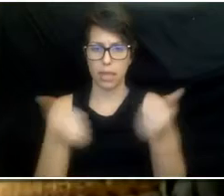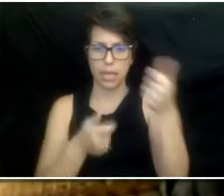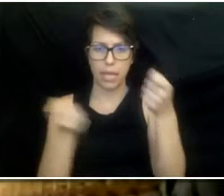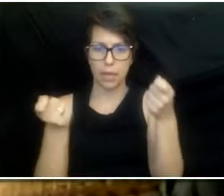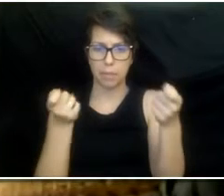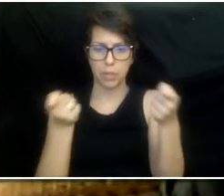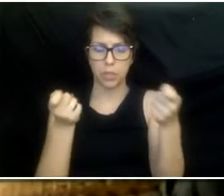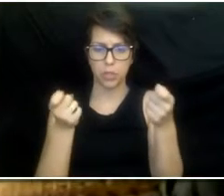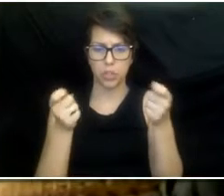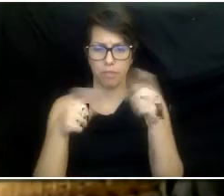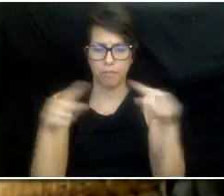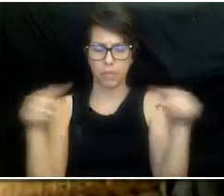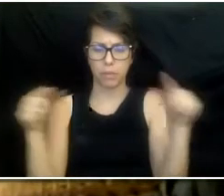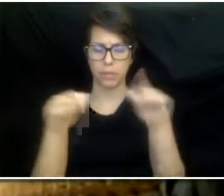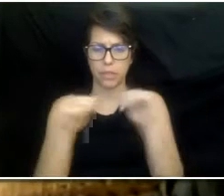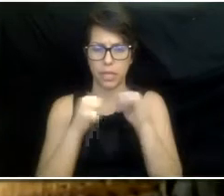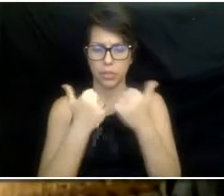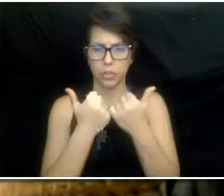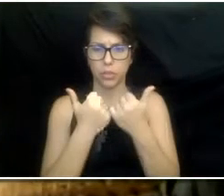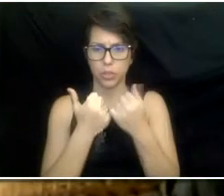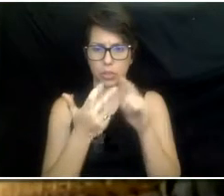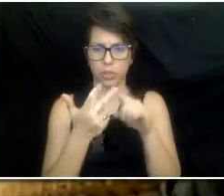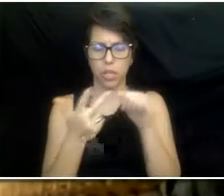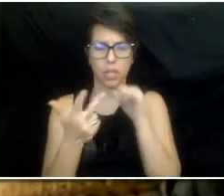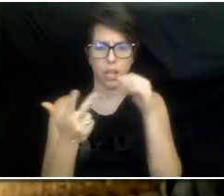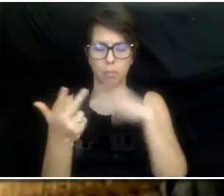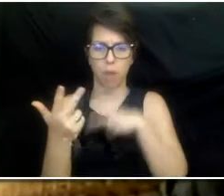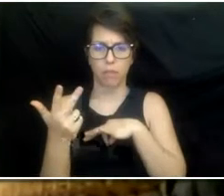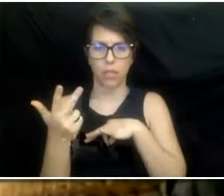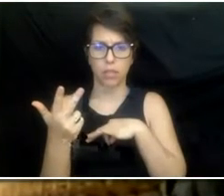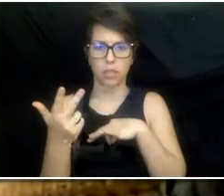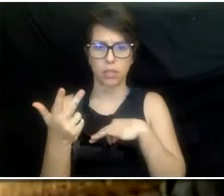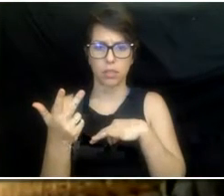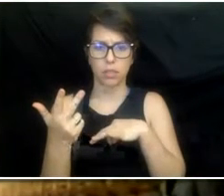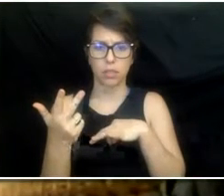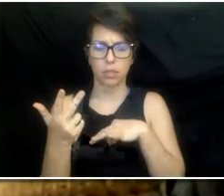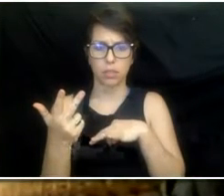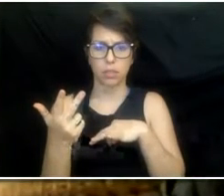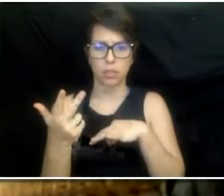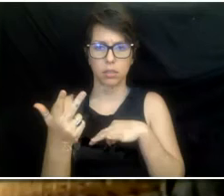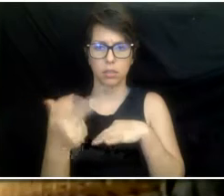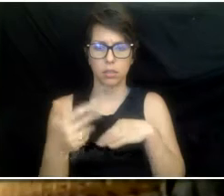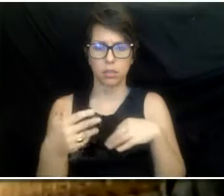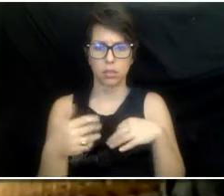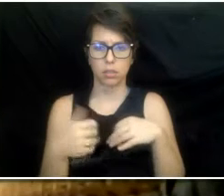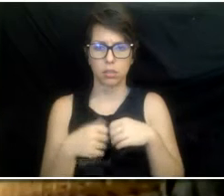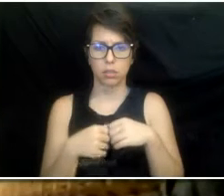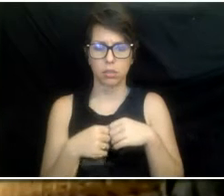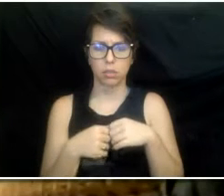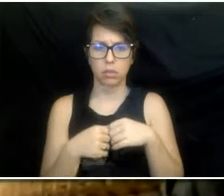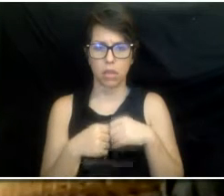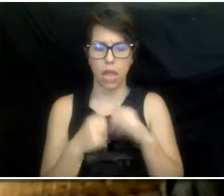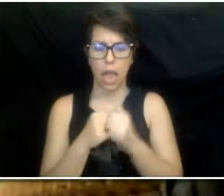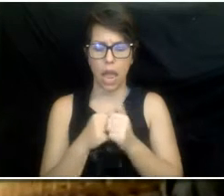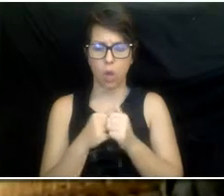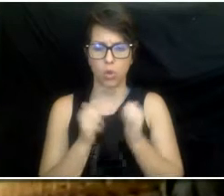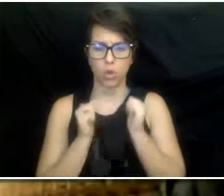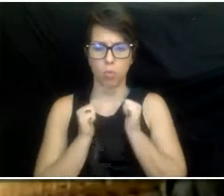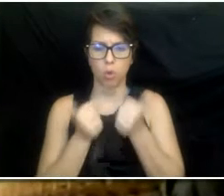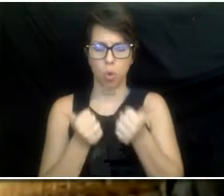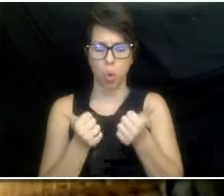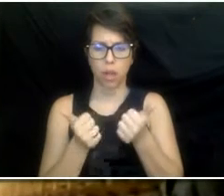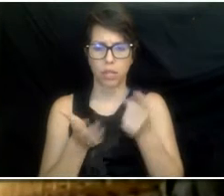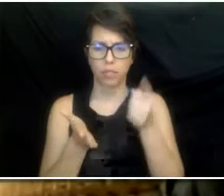abuse victims or individuals who had previously uh called a hotline or had any interaction with the city or or one of the